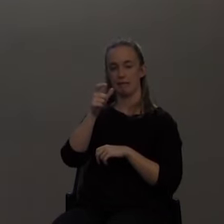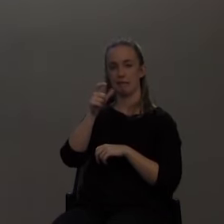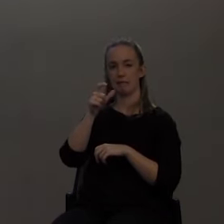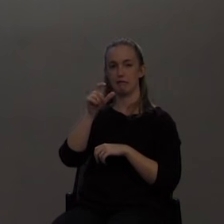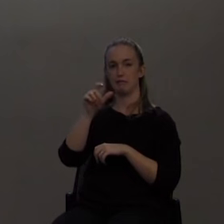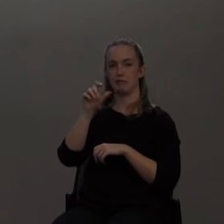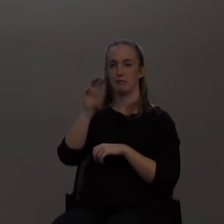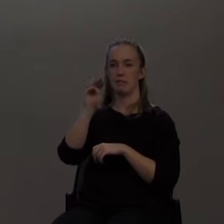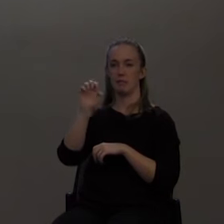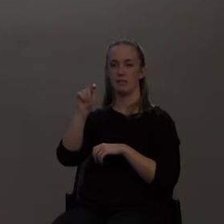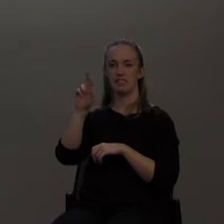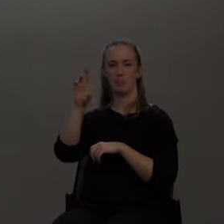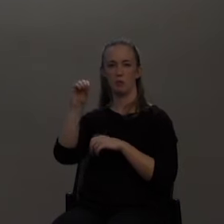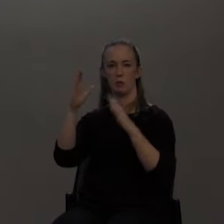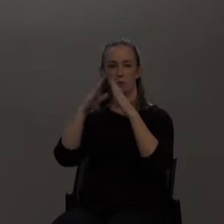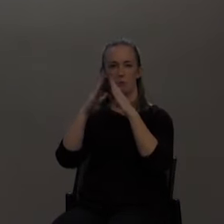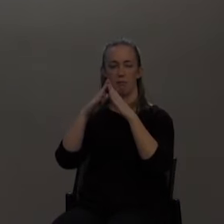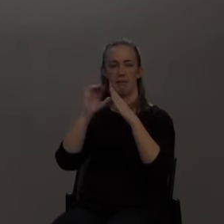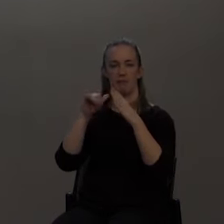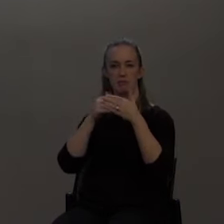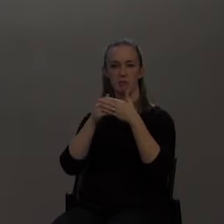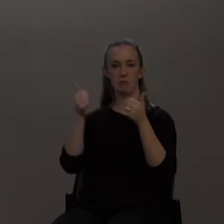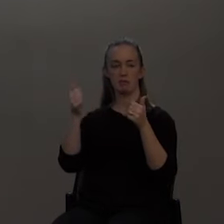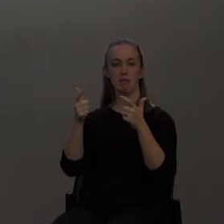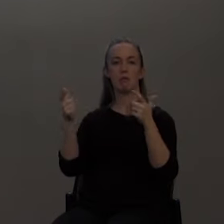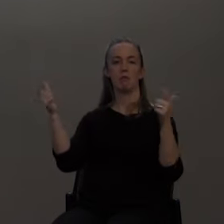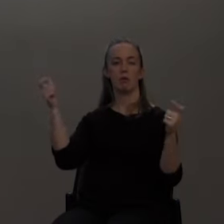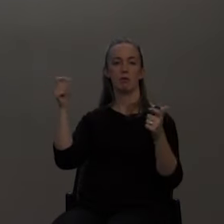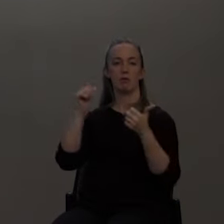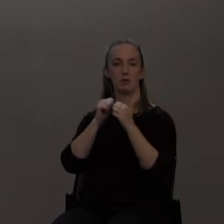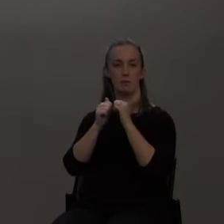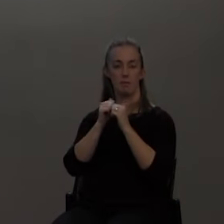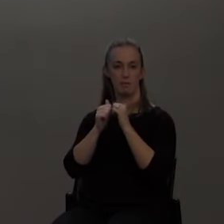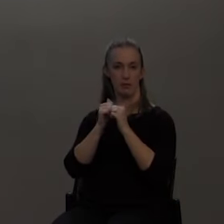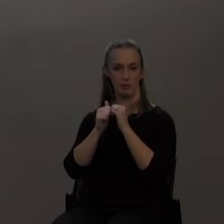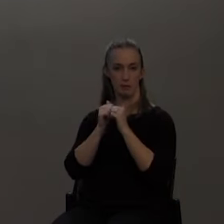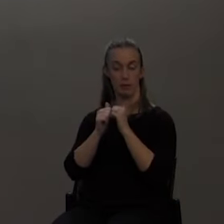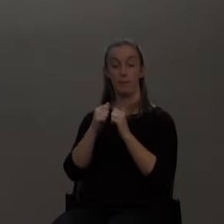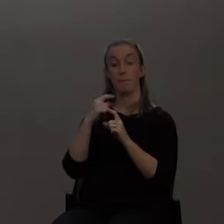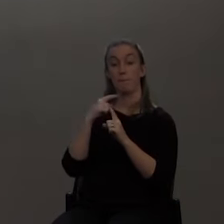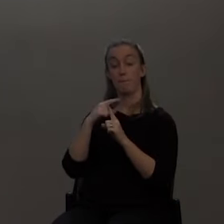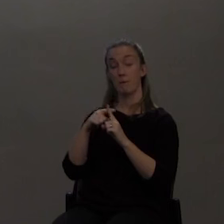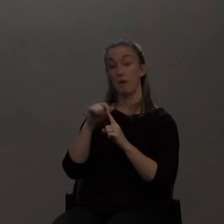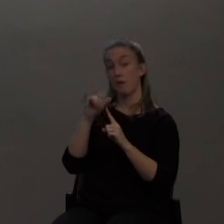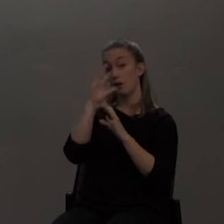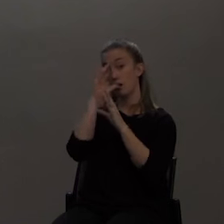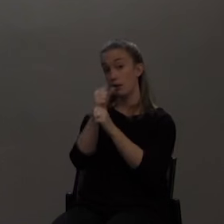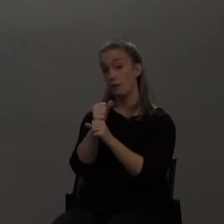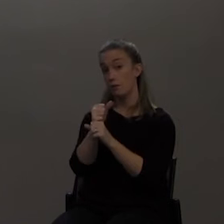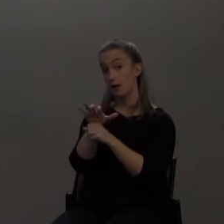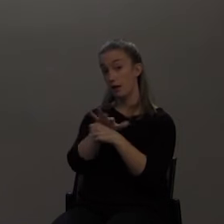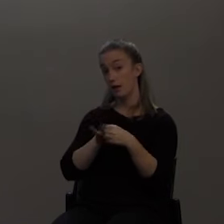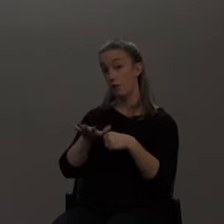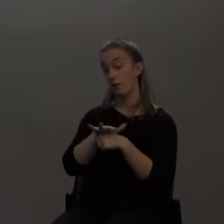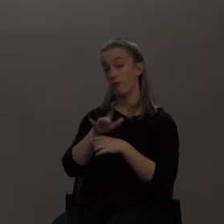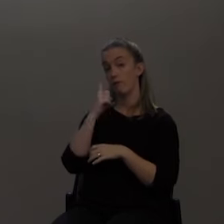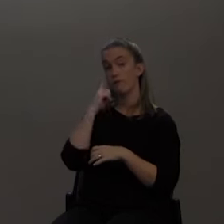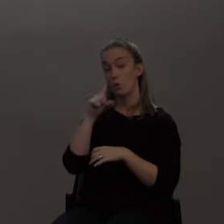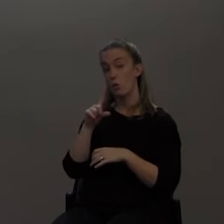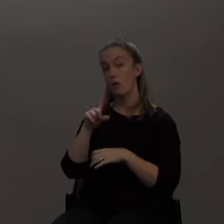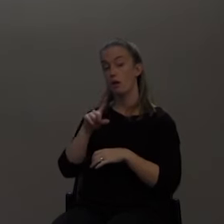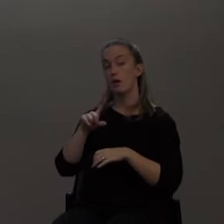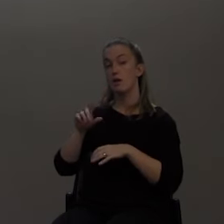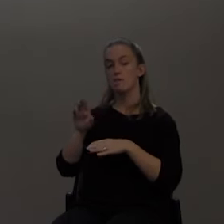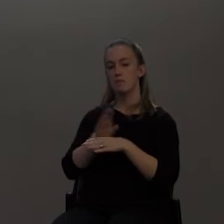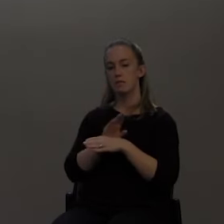the closest large competitor and they are an attractive area for